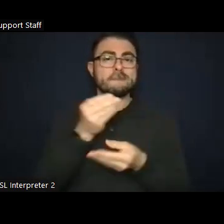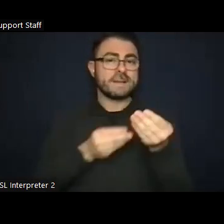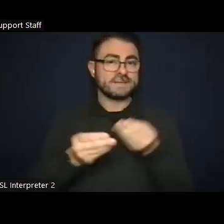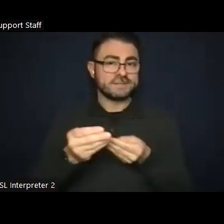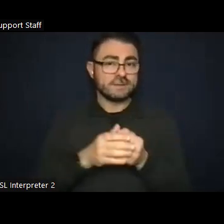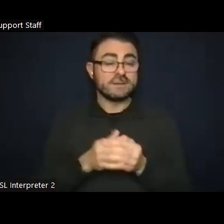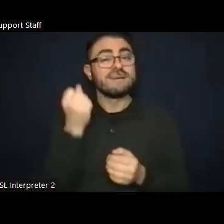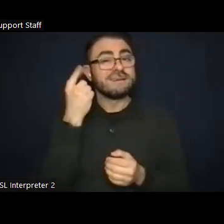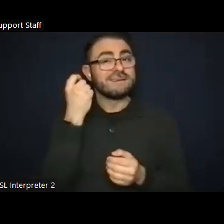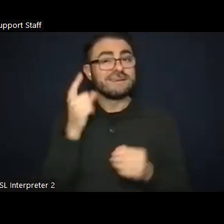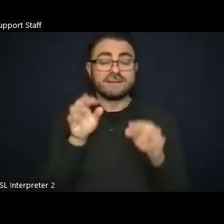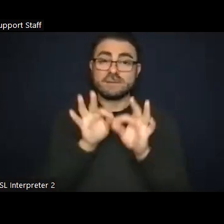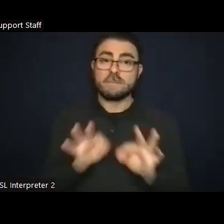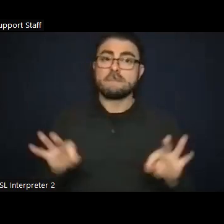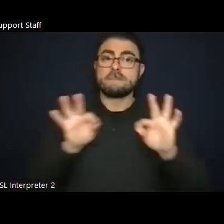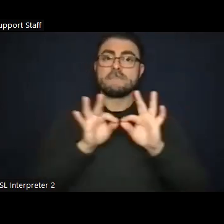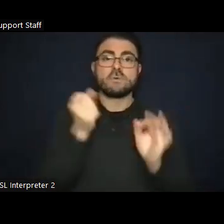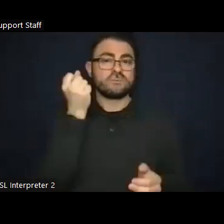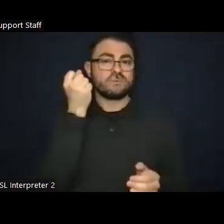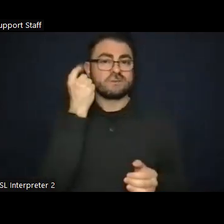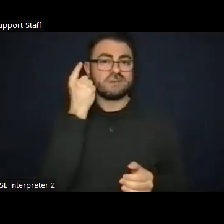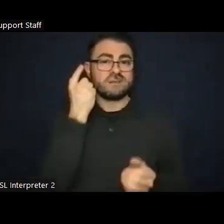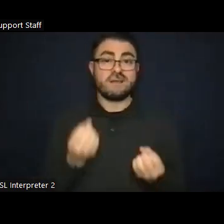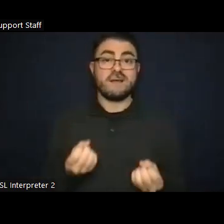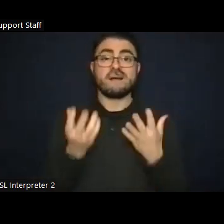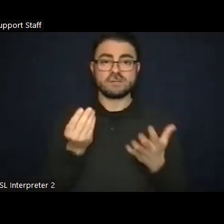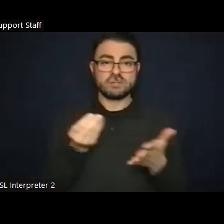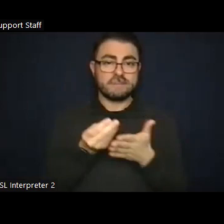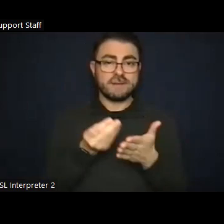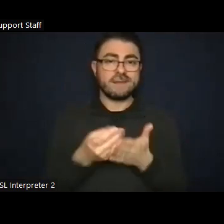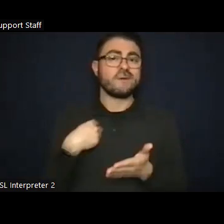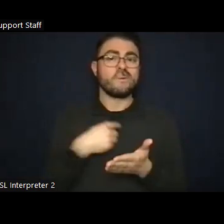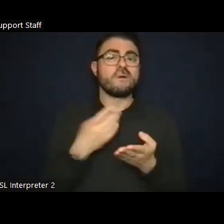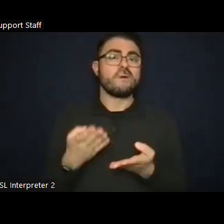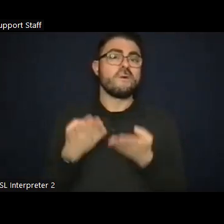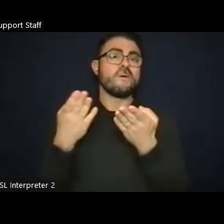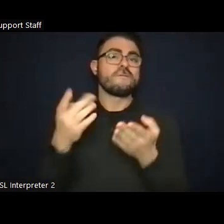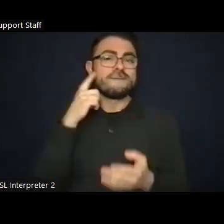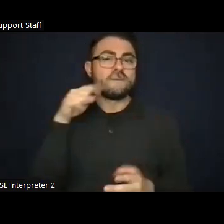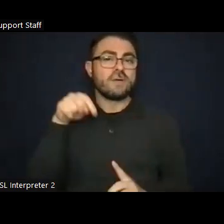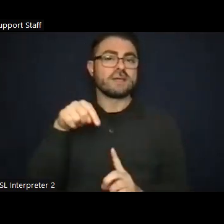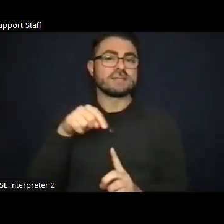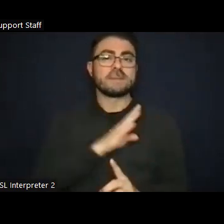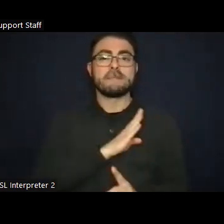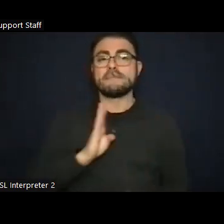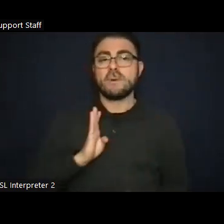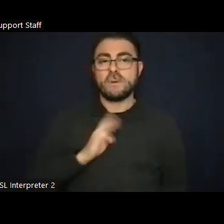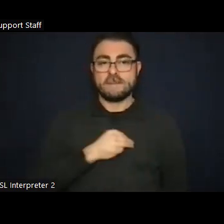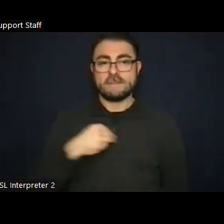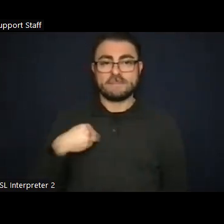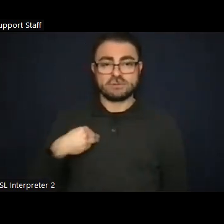and it's very important to understand how much money we're offering to the commission, to the board members,